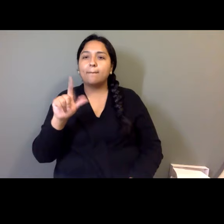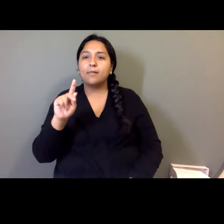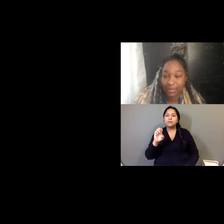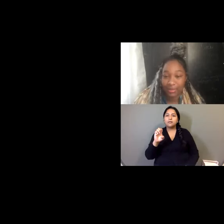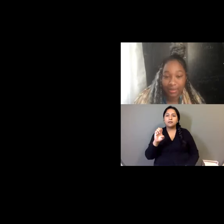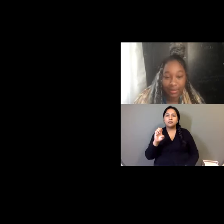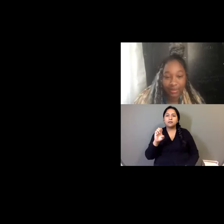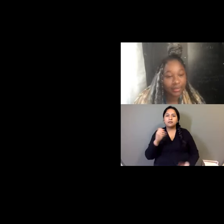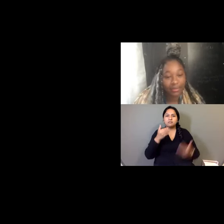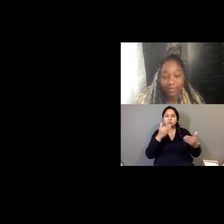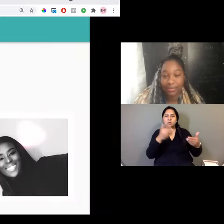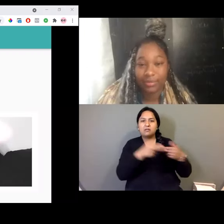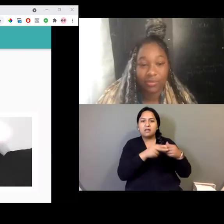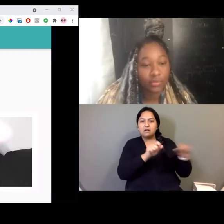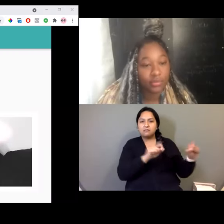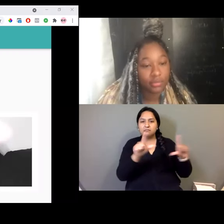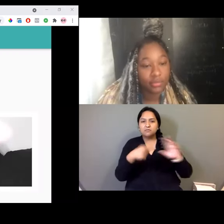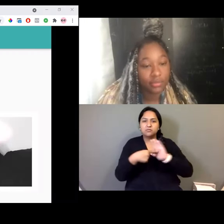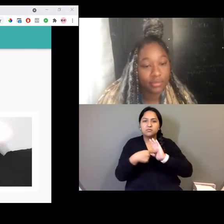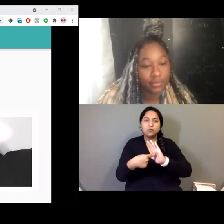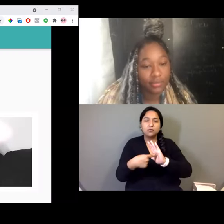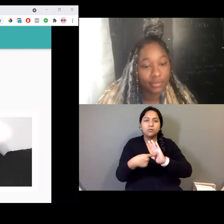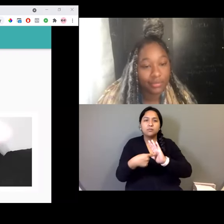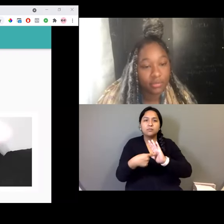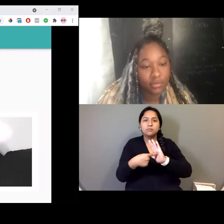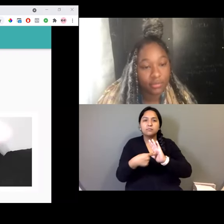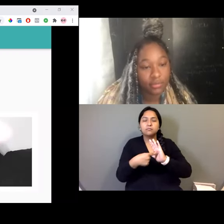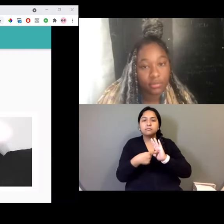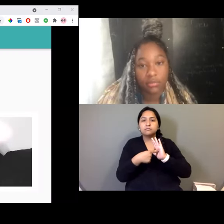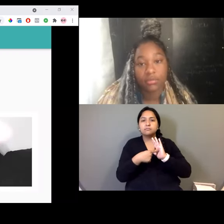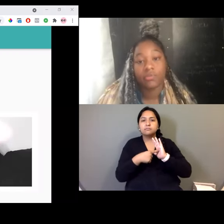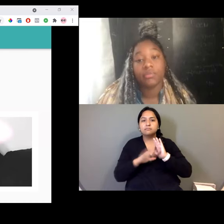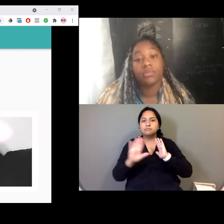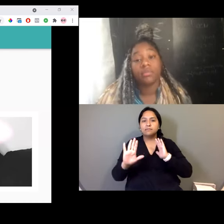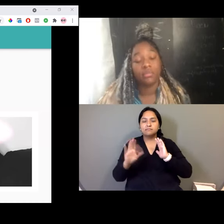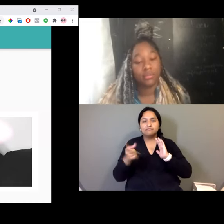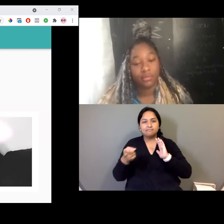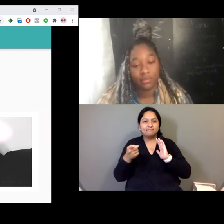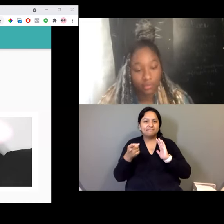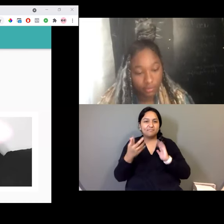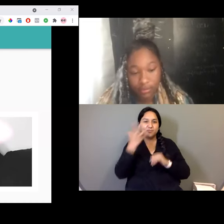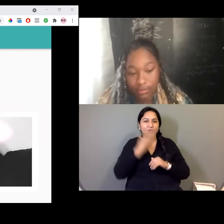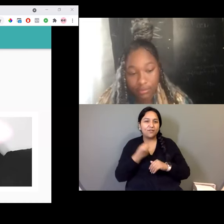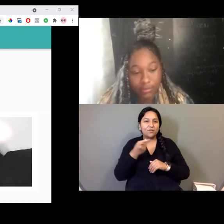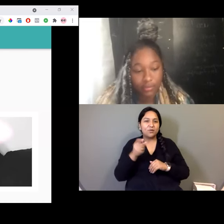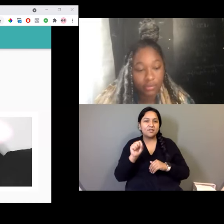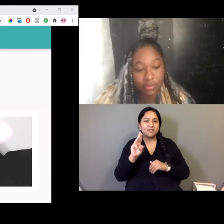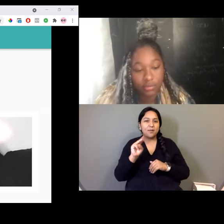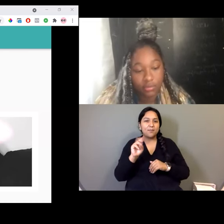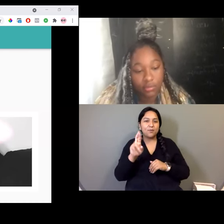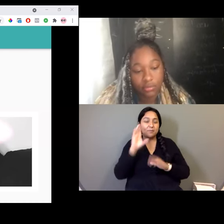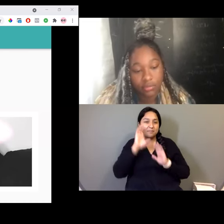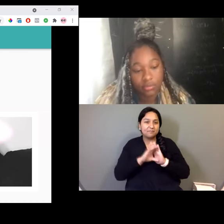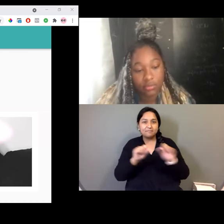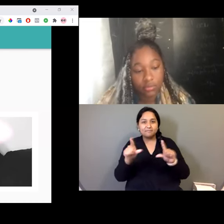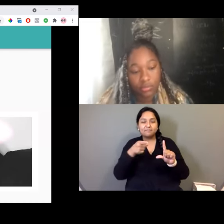pull up the next slide and show, there's the beautiful Summer right there. And we're going to